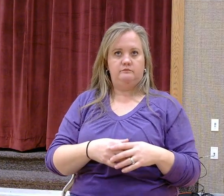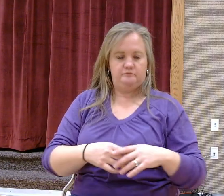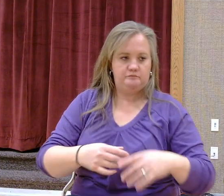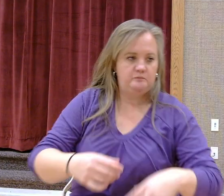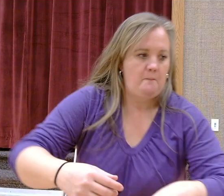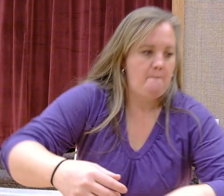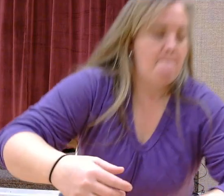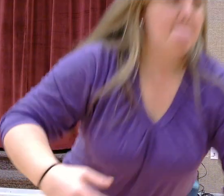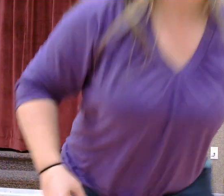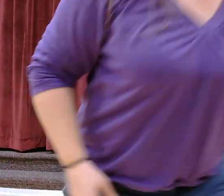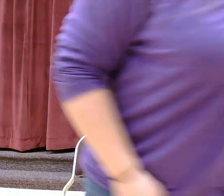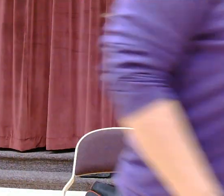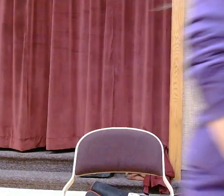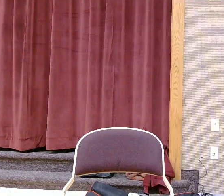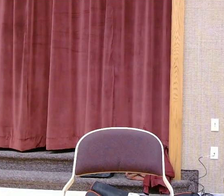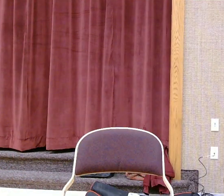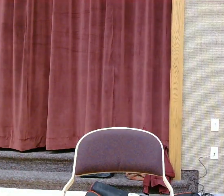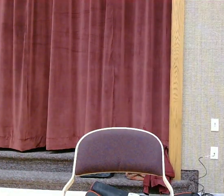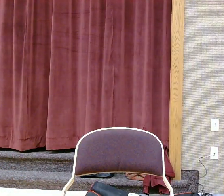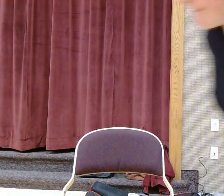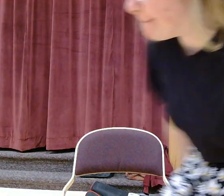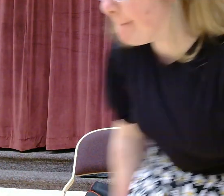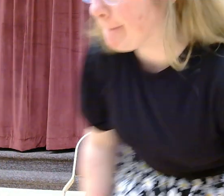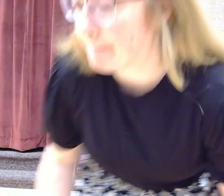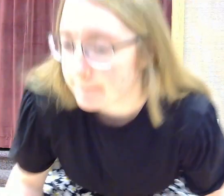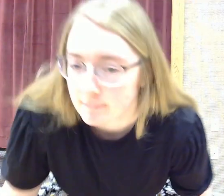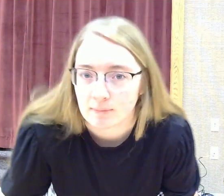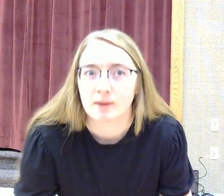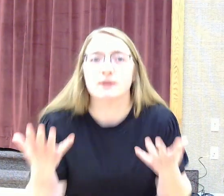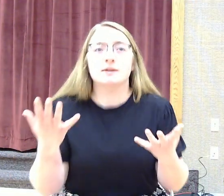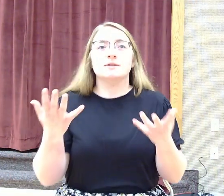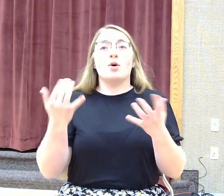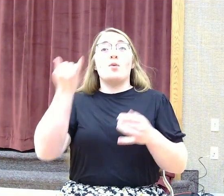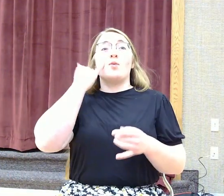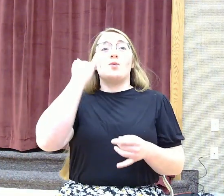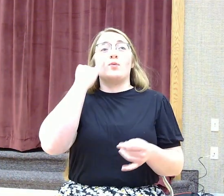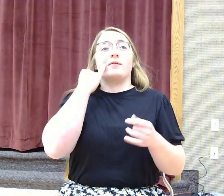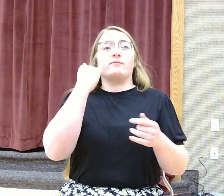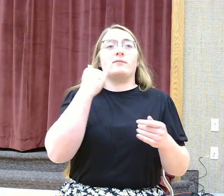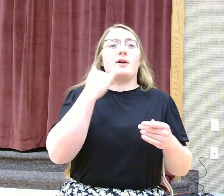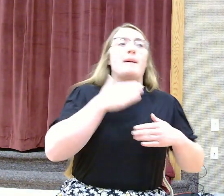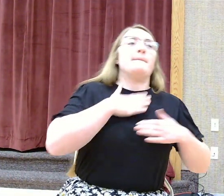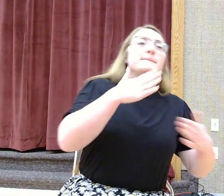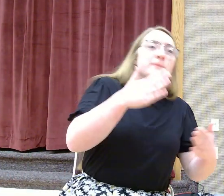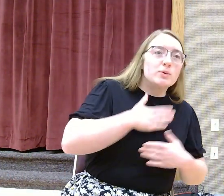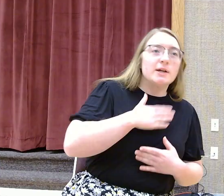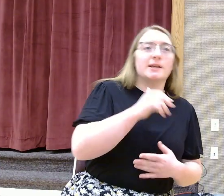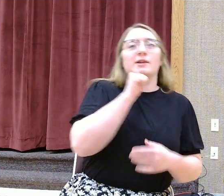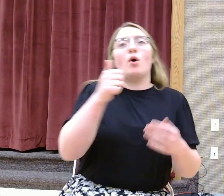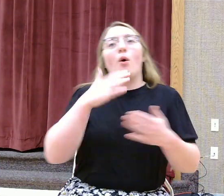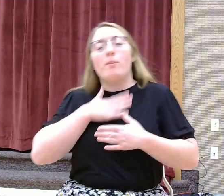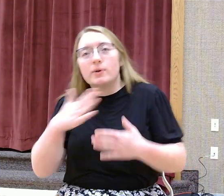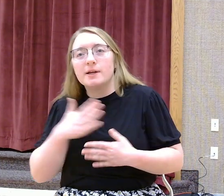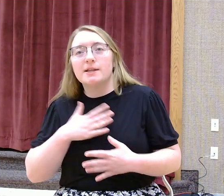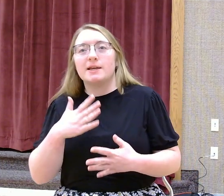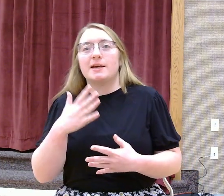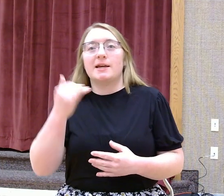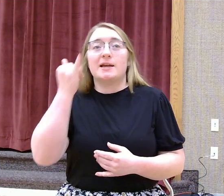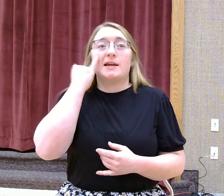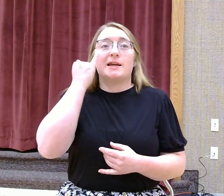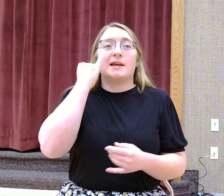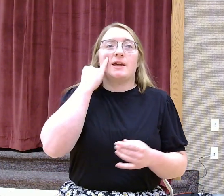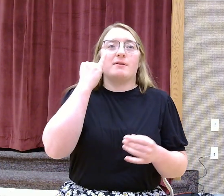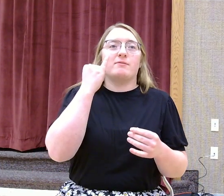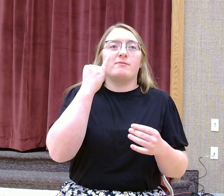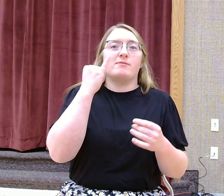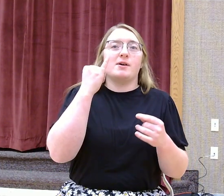use CPR and when not to. Obviously, not breathing or breathing. Infant or child when they're not breathing normally. Heart